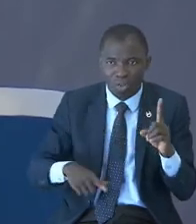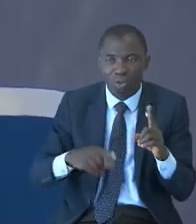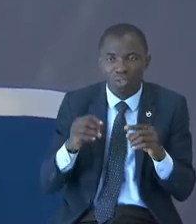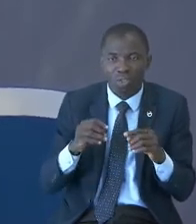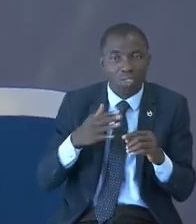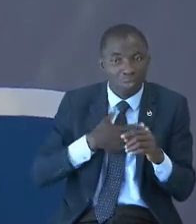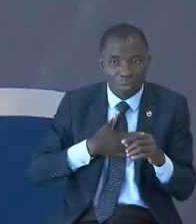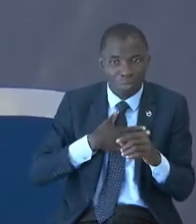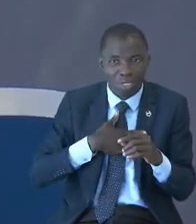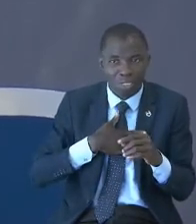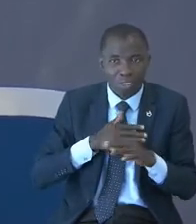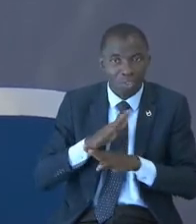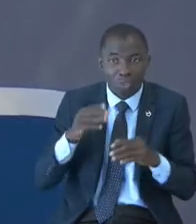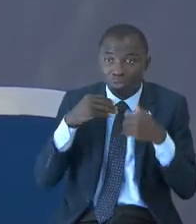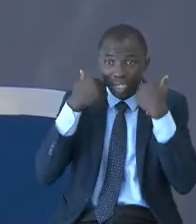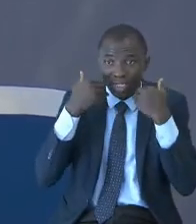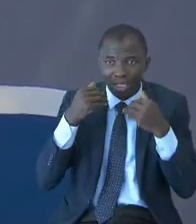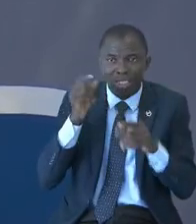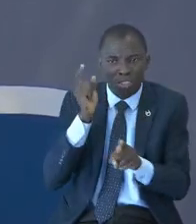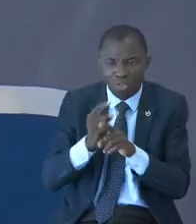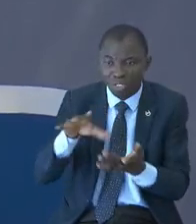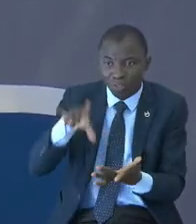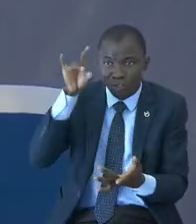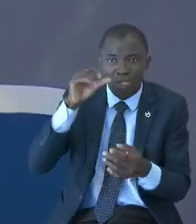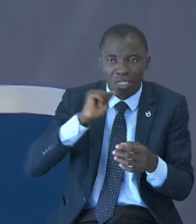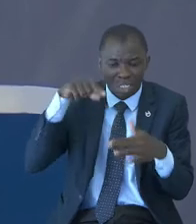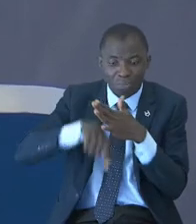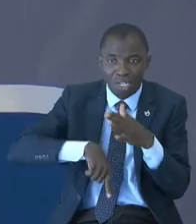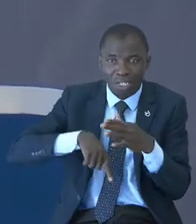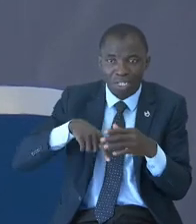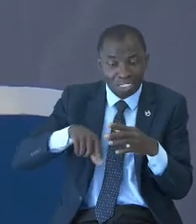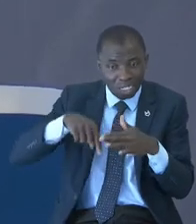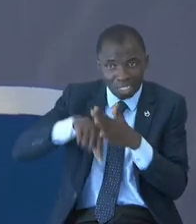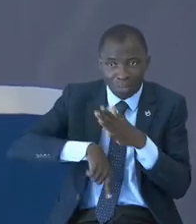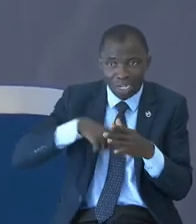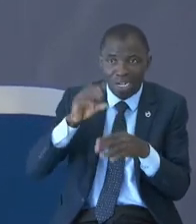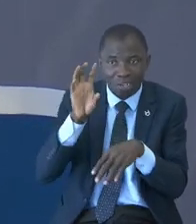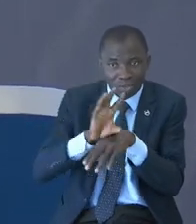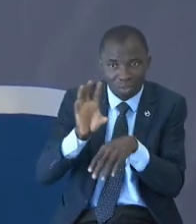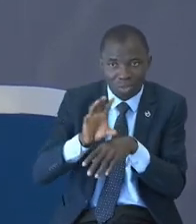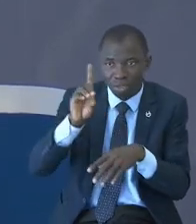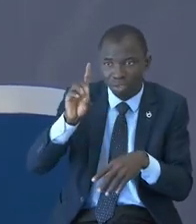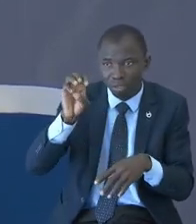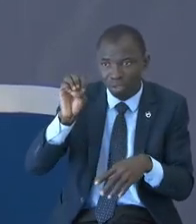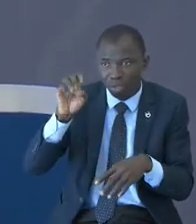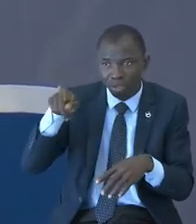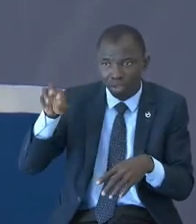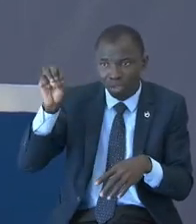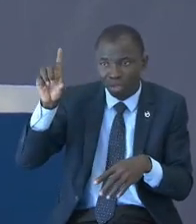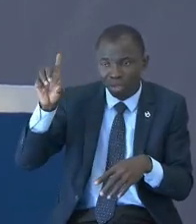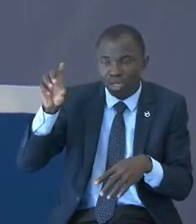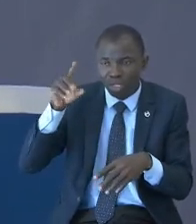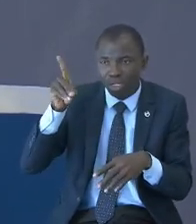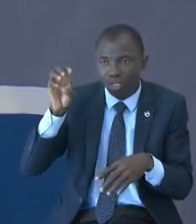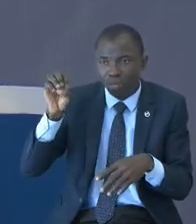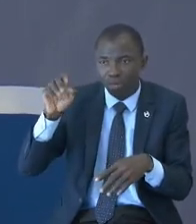who are watching online, your own banquet will come up 4th September, and the detail will be sent to you online.